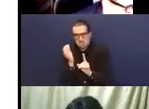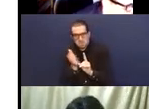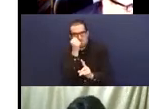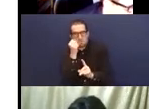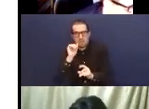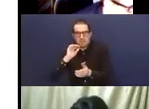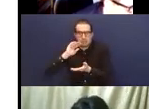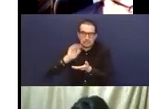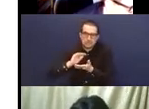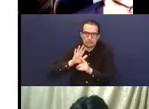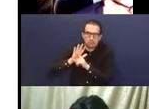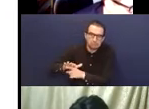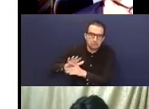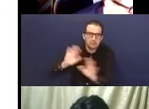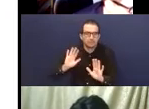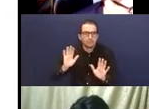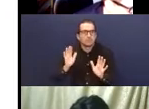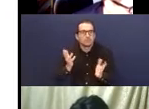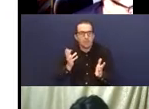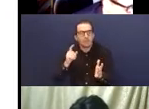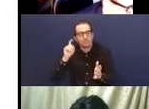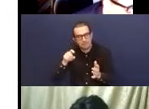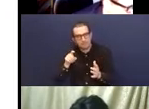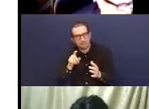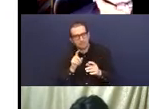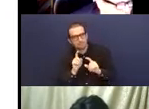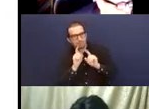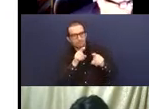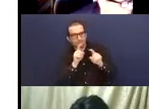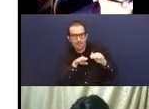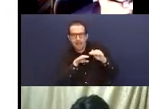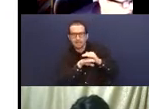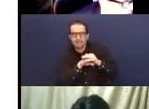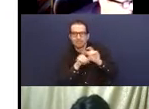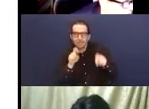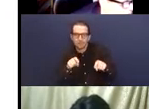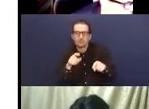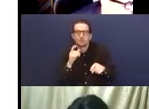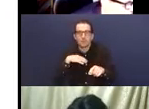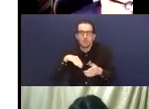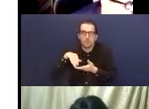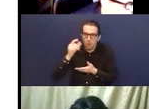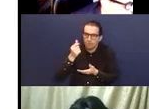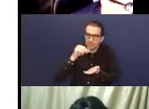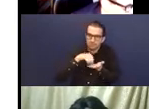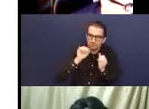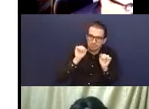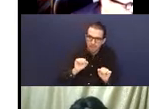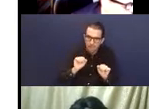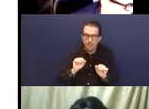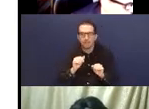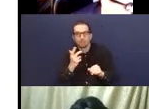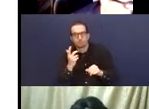health personnel and invest in specific services such as rehabilitation. And we've seen over the